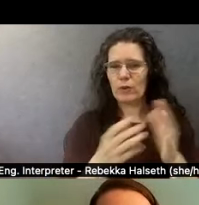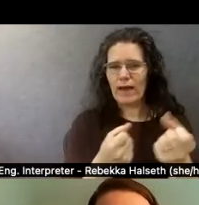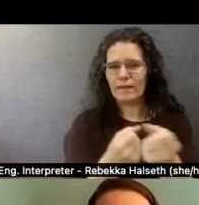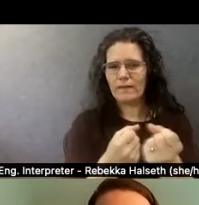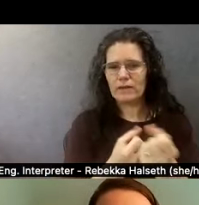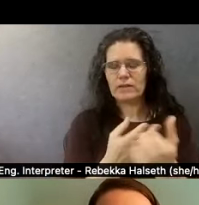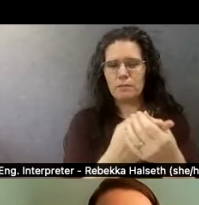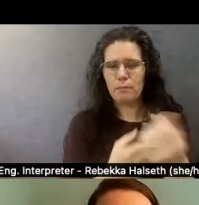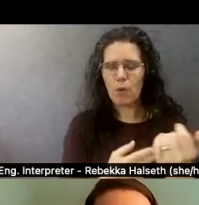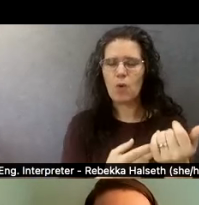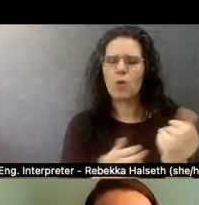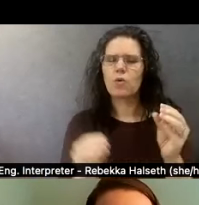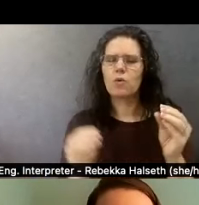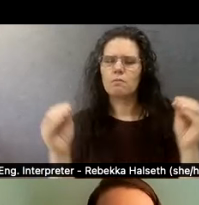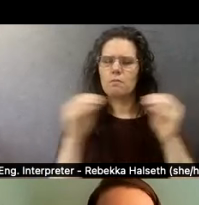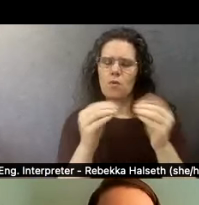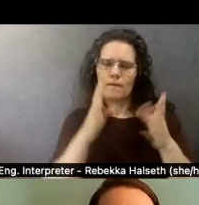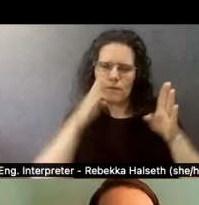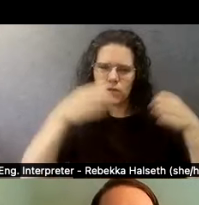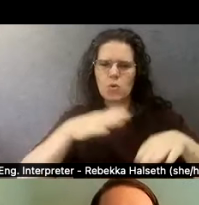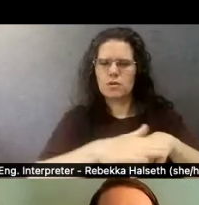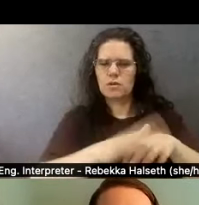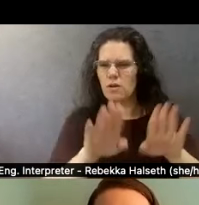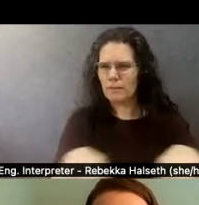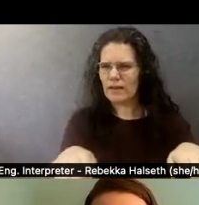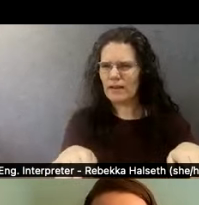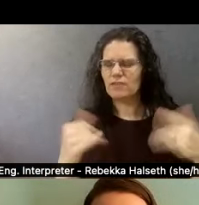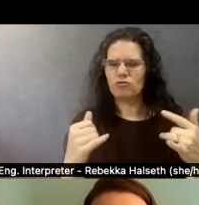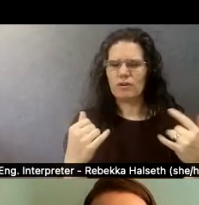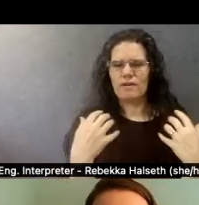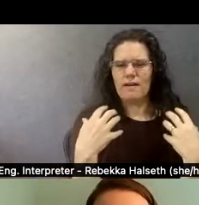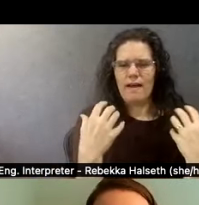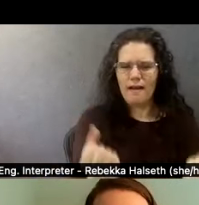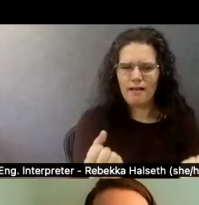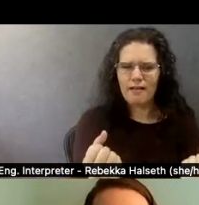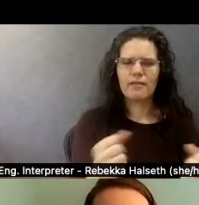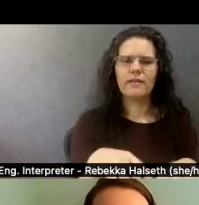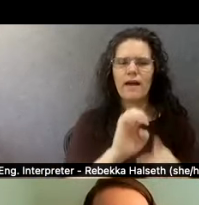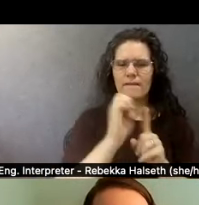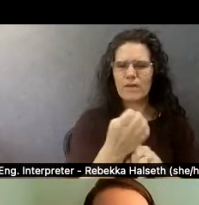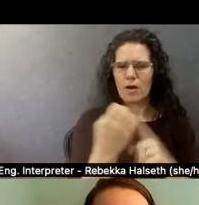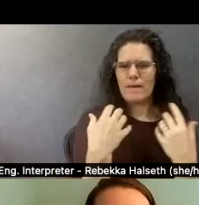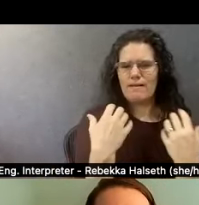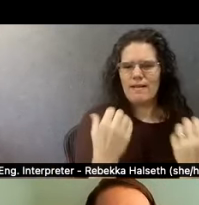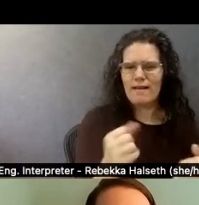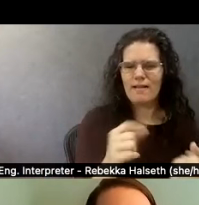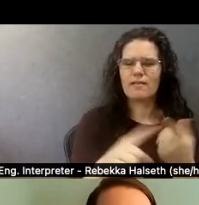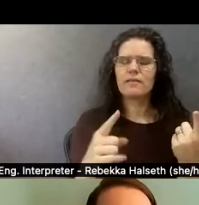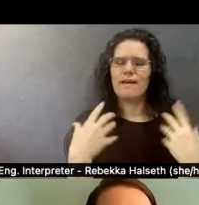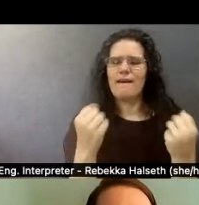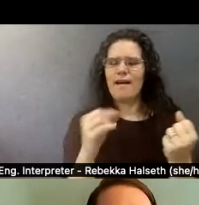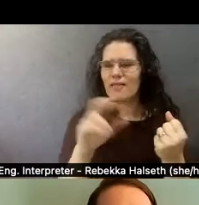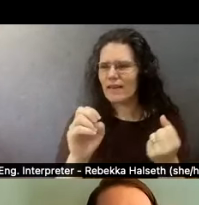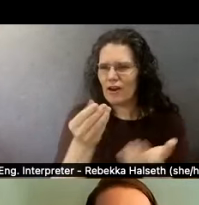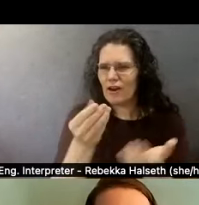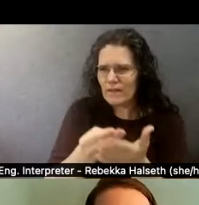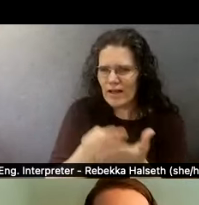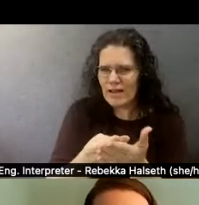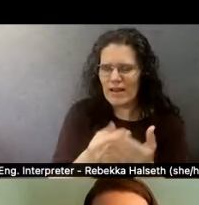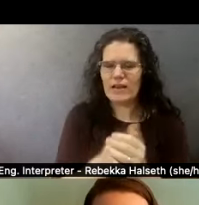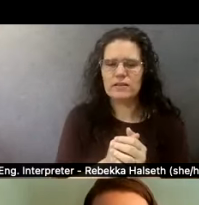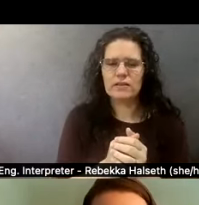of pediatric environmental health and healthcare finance. Her current research focuses on health system